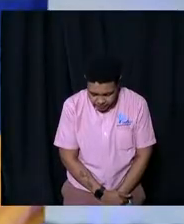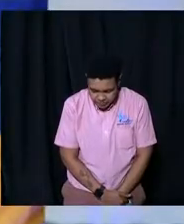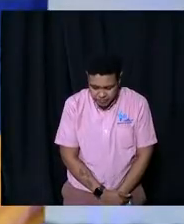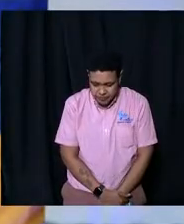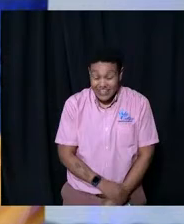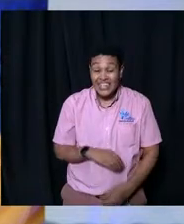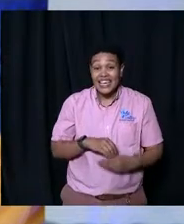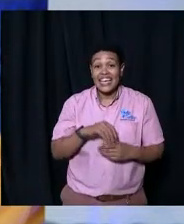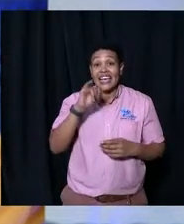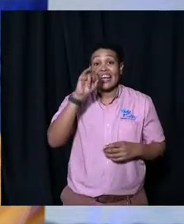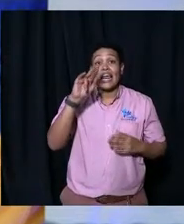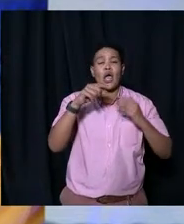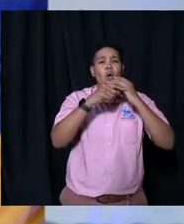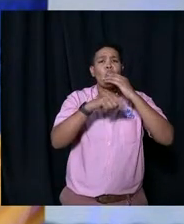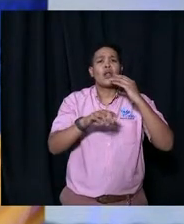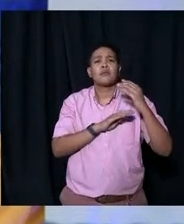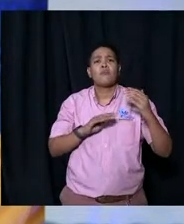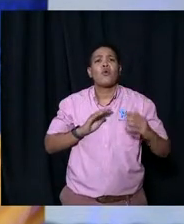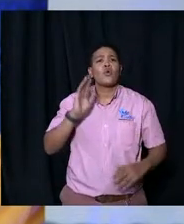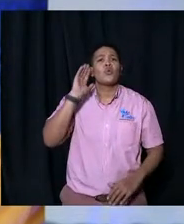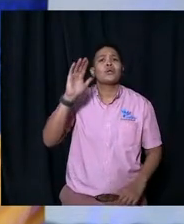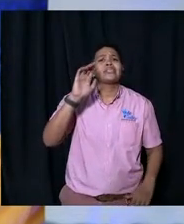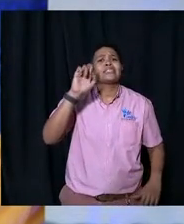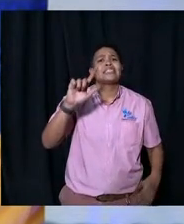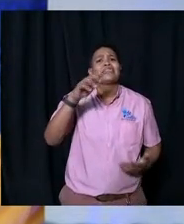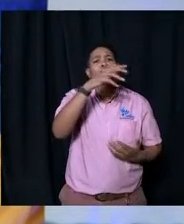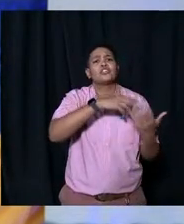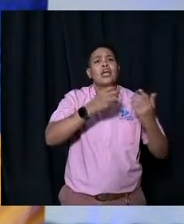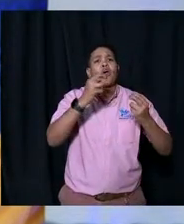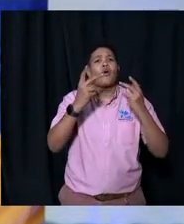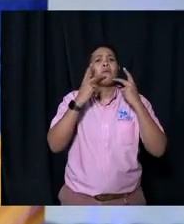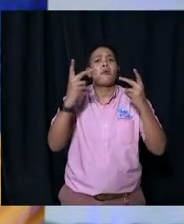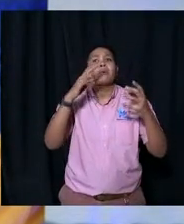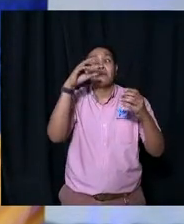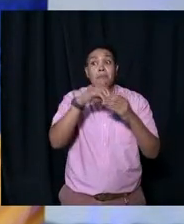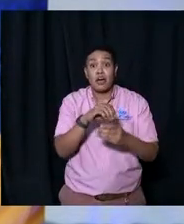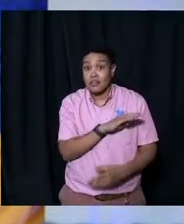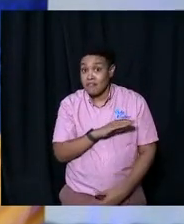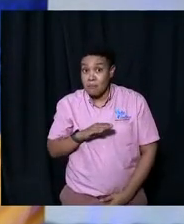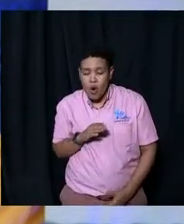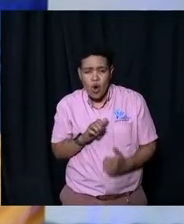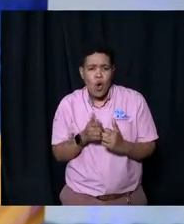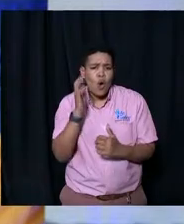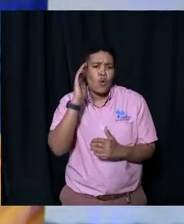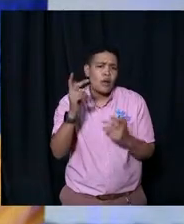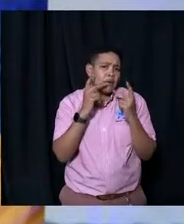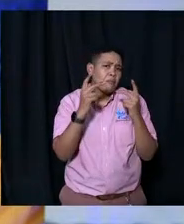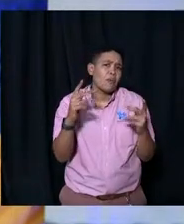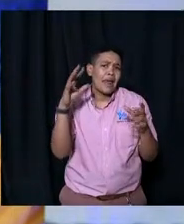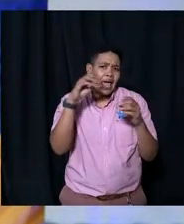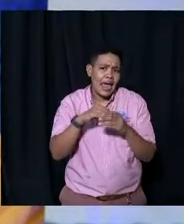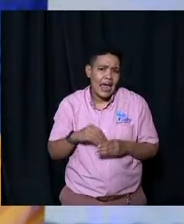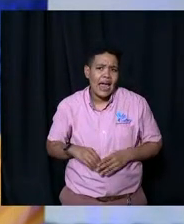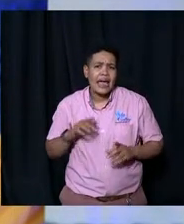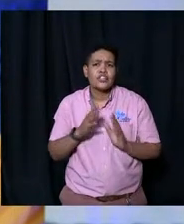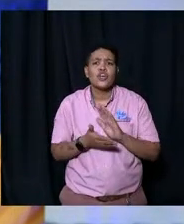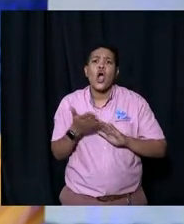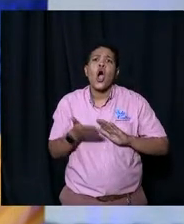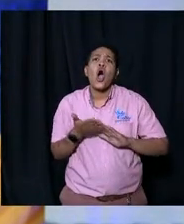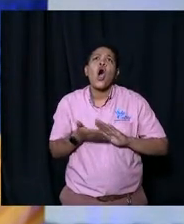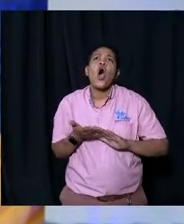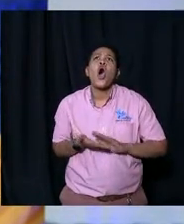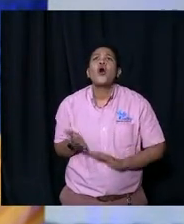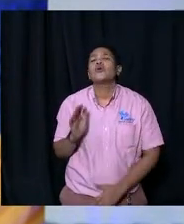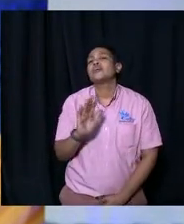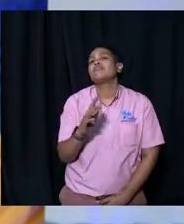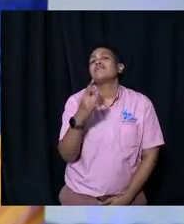In the Air Quality Board, will civil society or the public be part of the board? How will the public be engaged on an ongoing